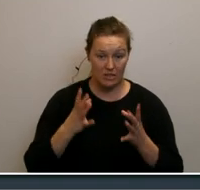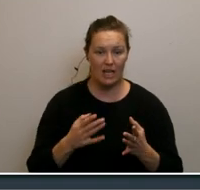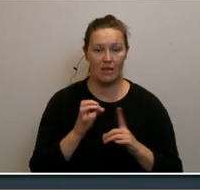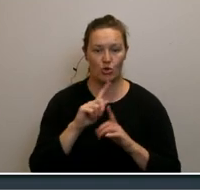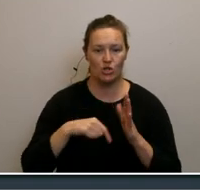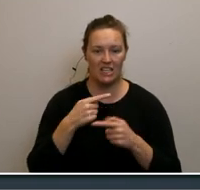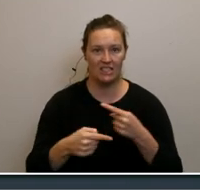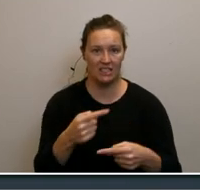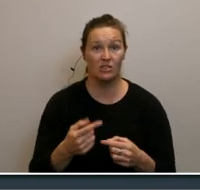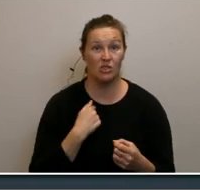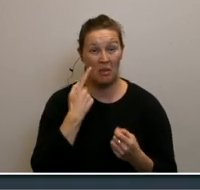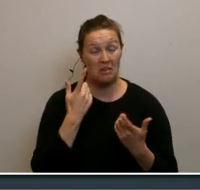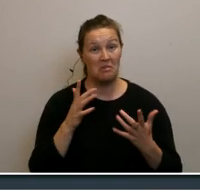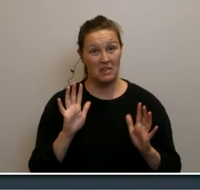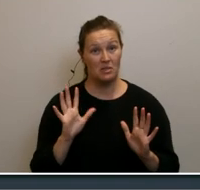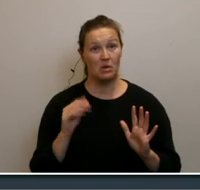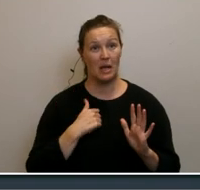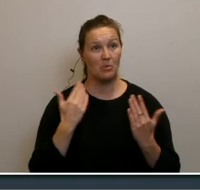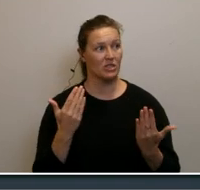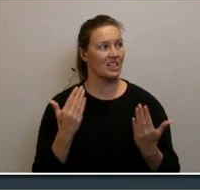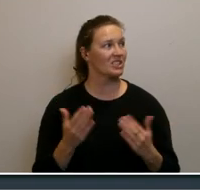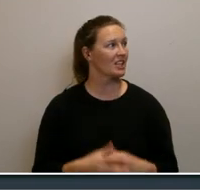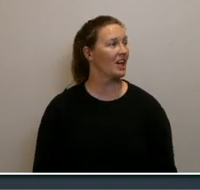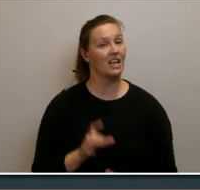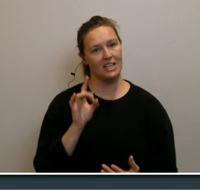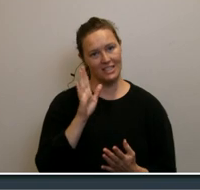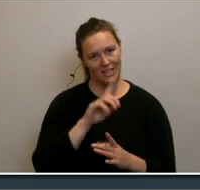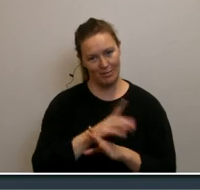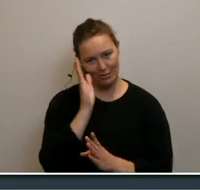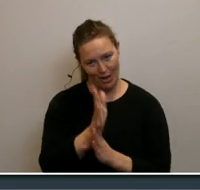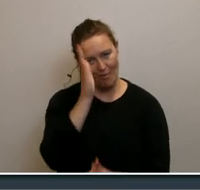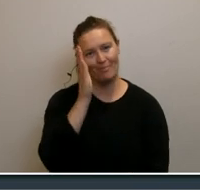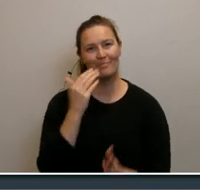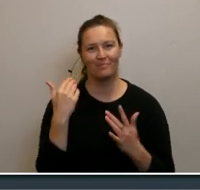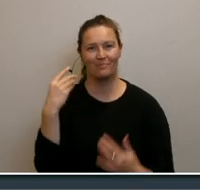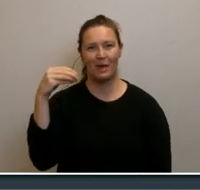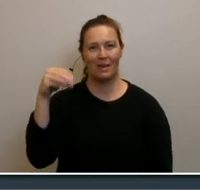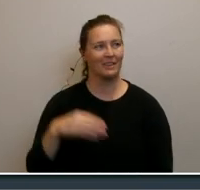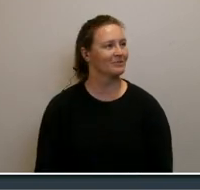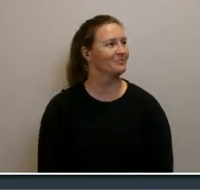our presentation, and we're 10 minutes exactly.